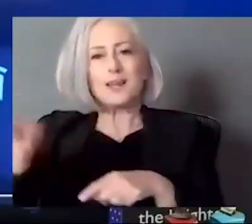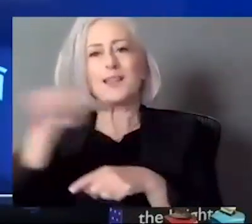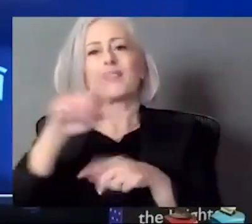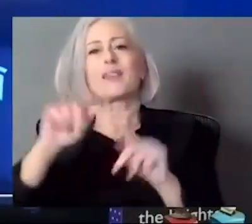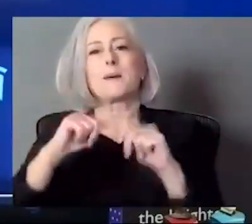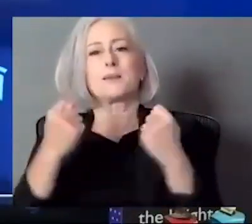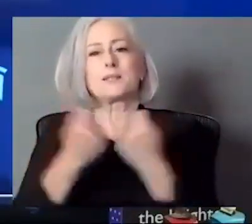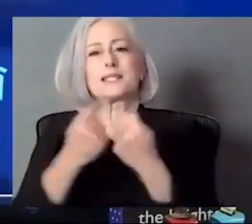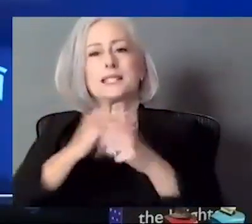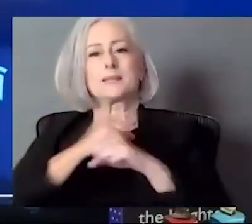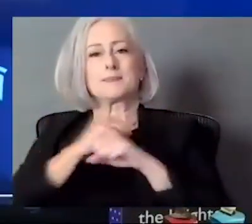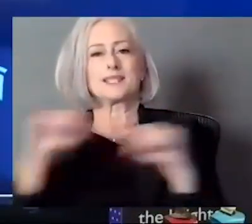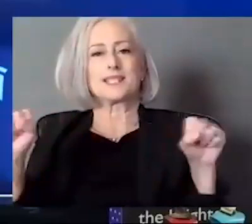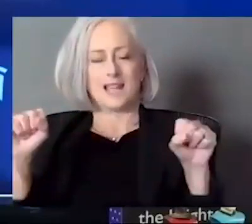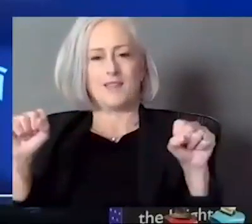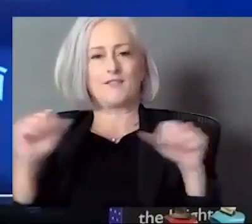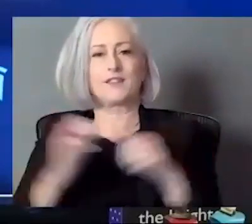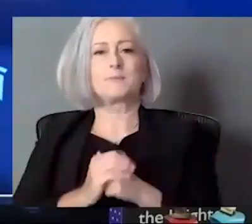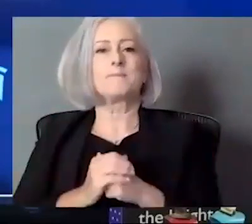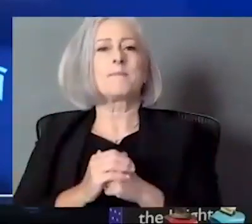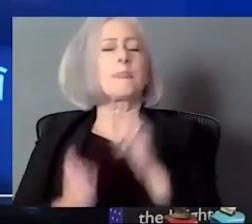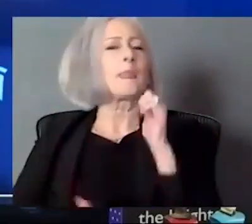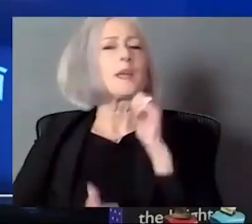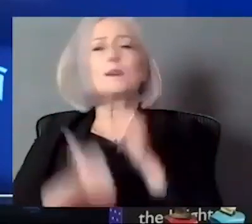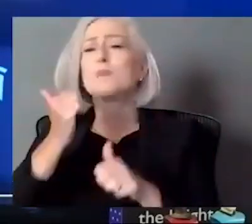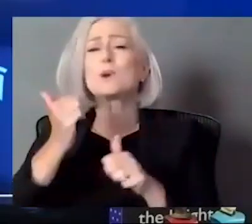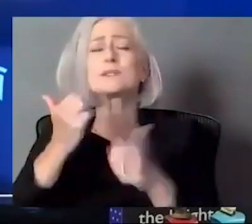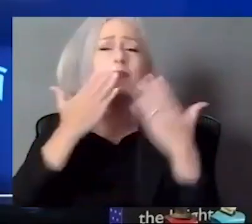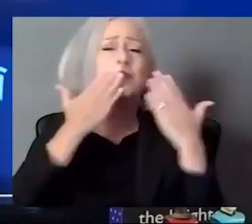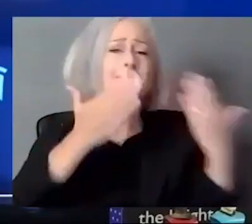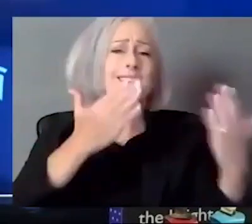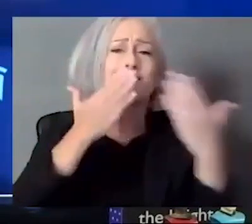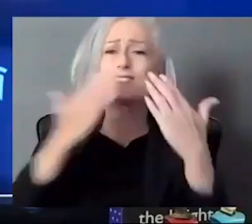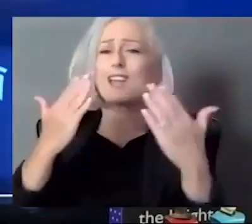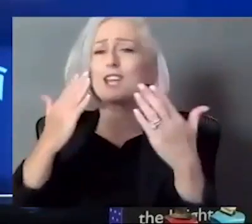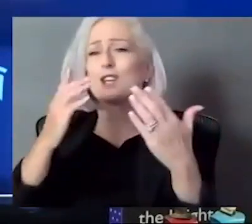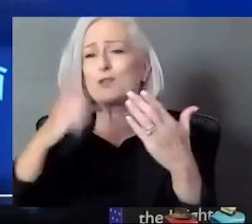mostly, I just want to say thank you to all of our public out there.